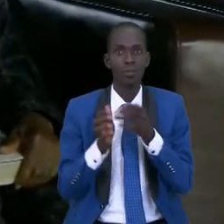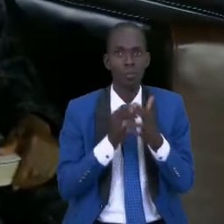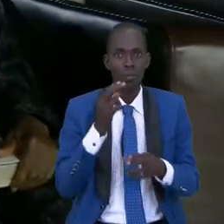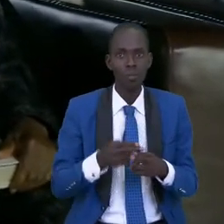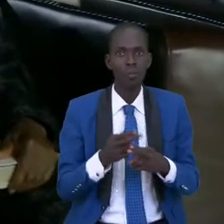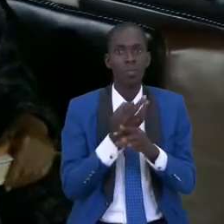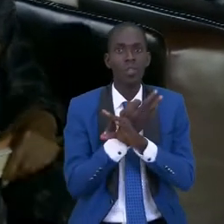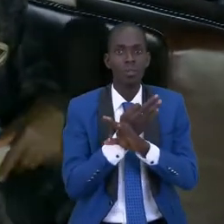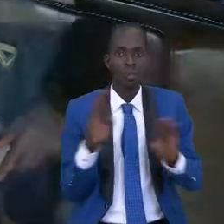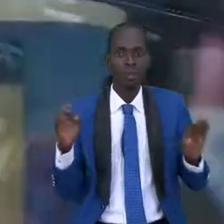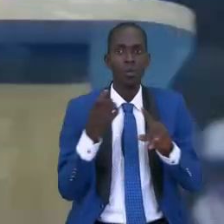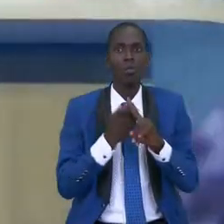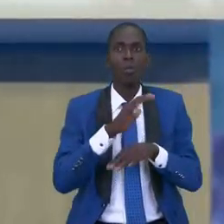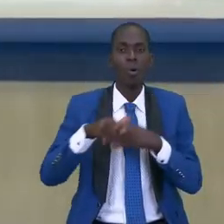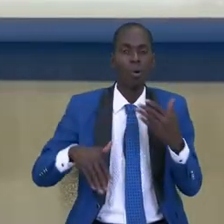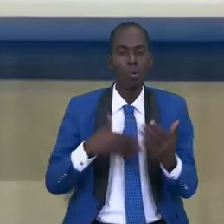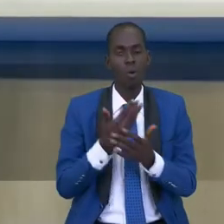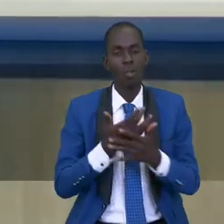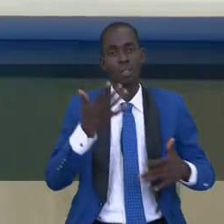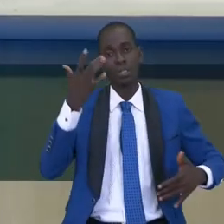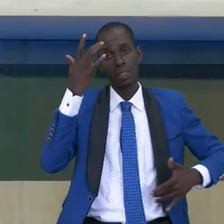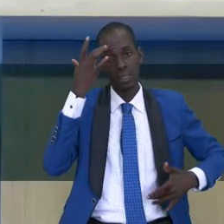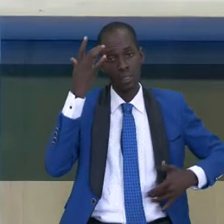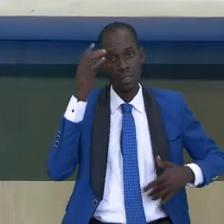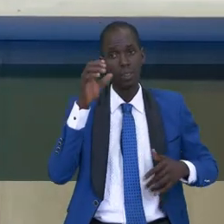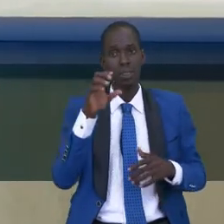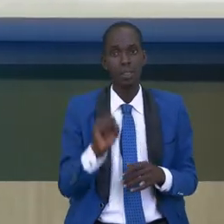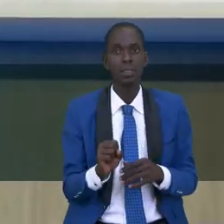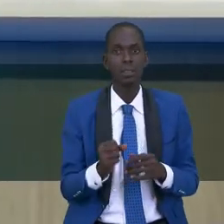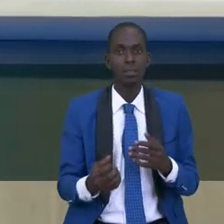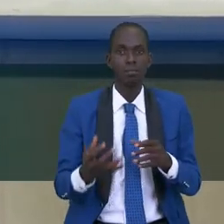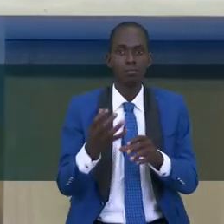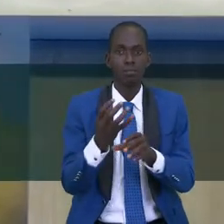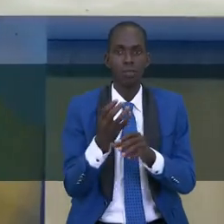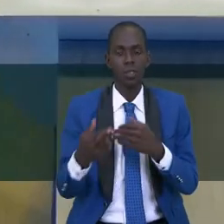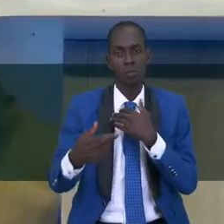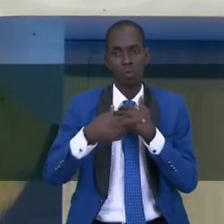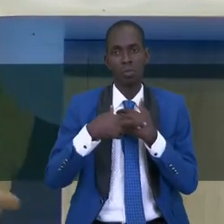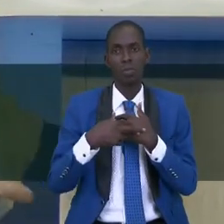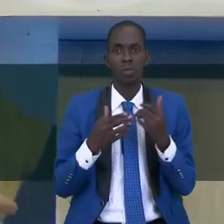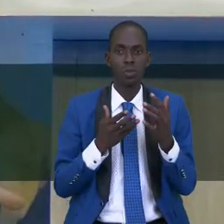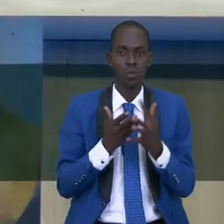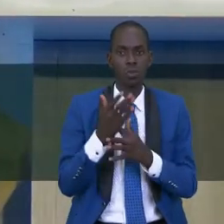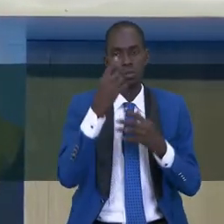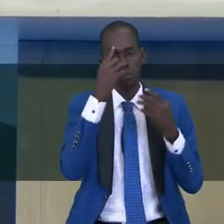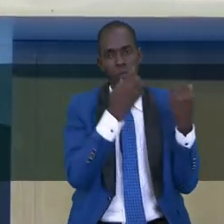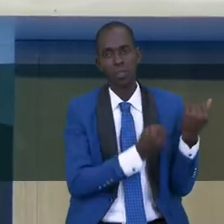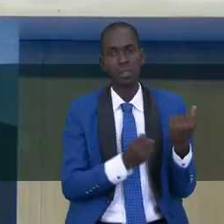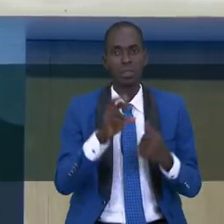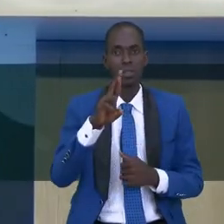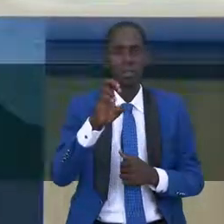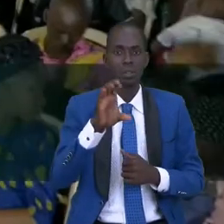from all sicknesses. Recovery through faith. Recovery. You